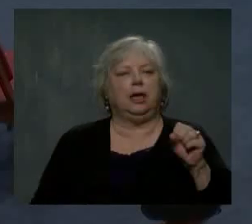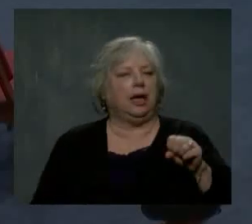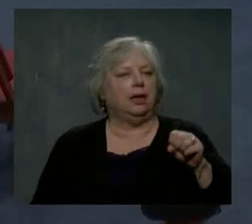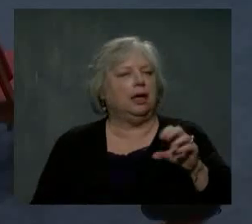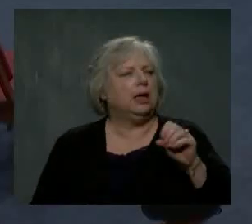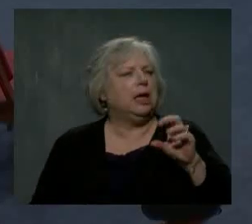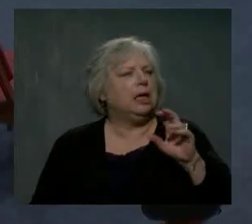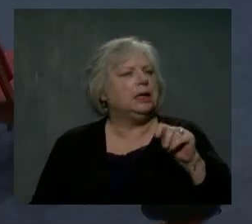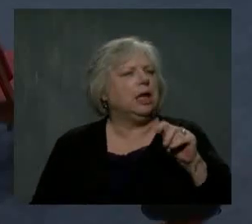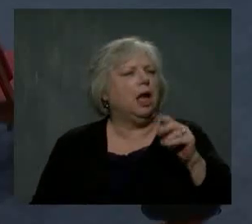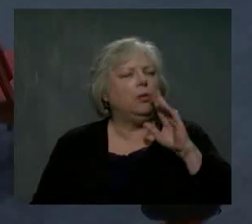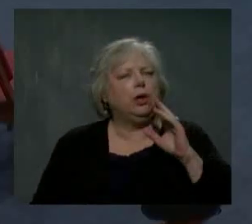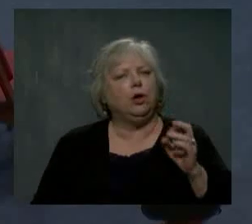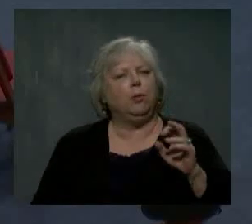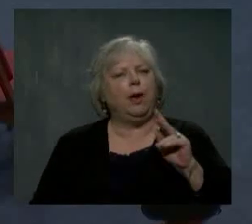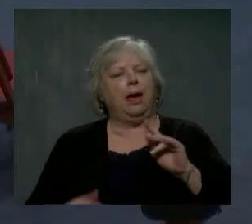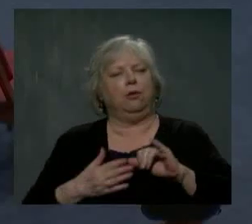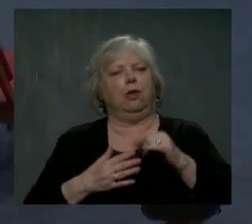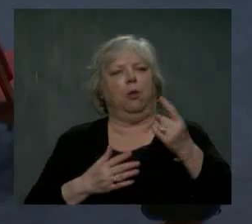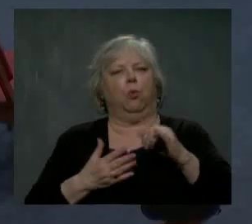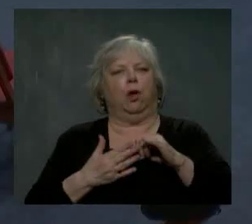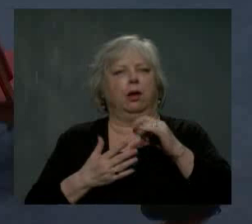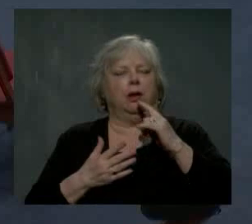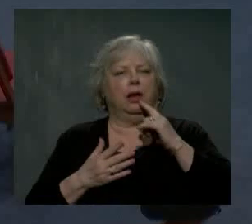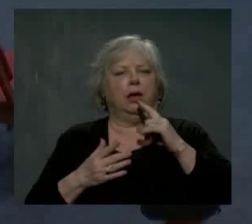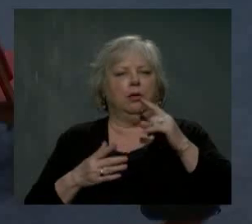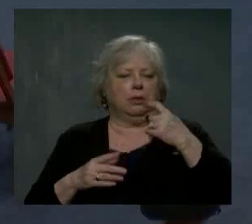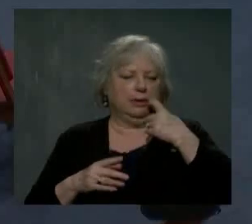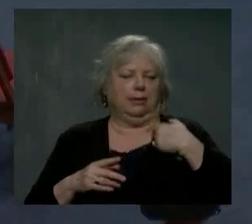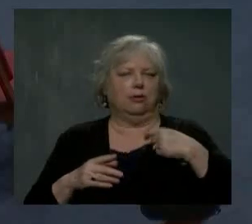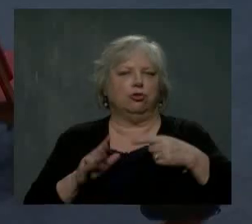Scott, if you will go back to that one you just had up.